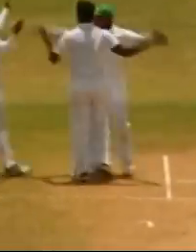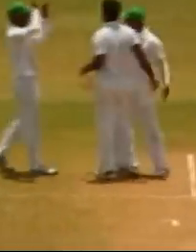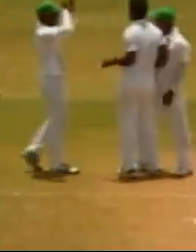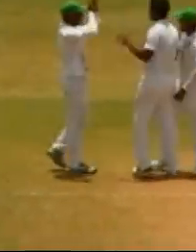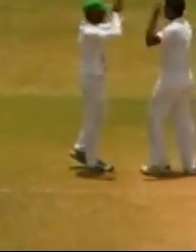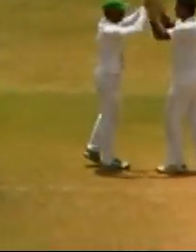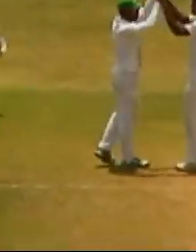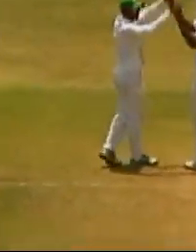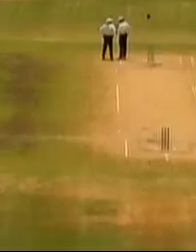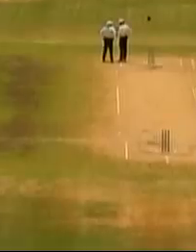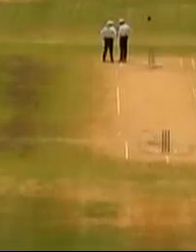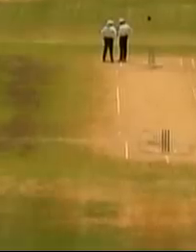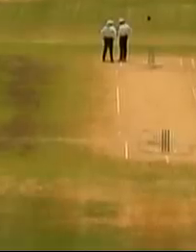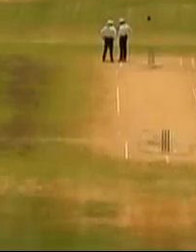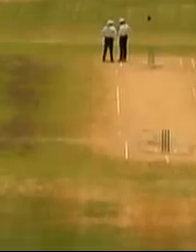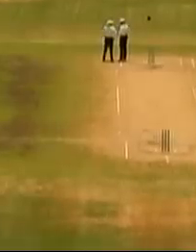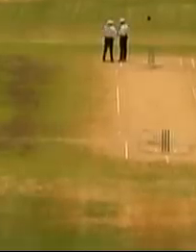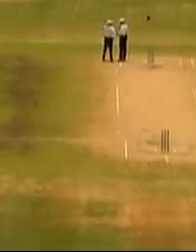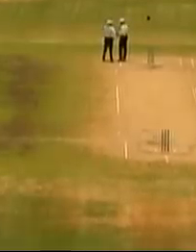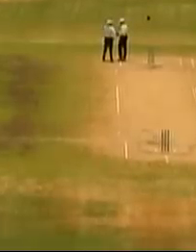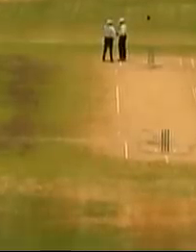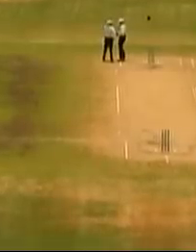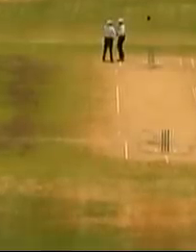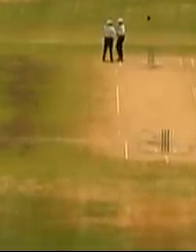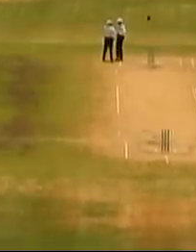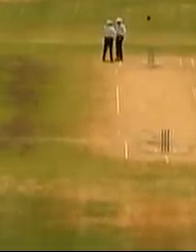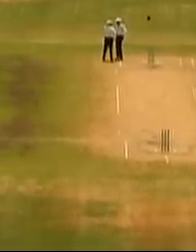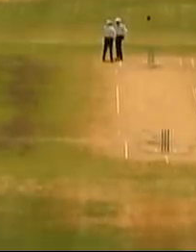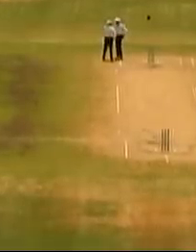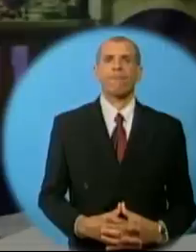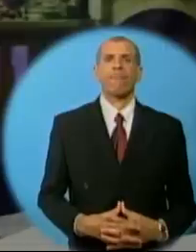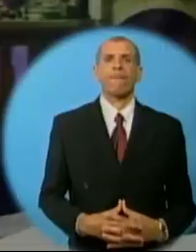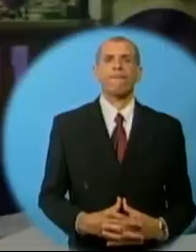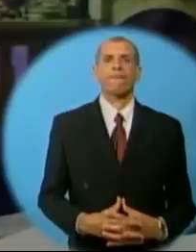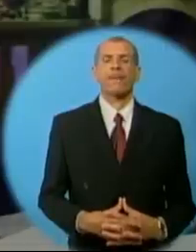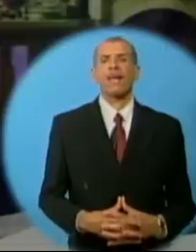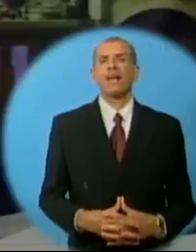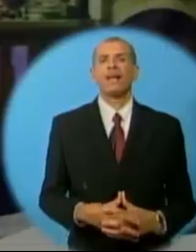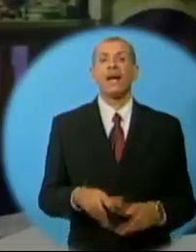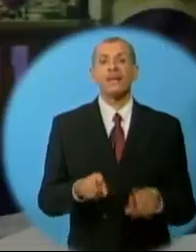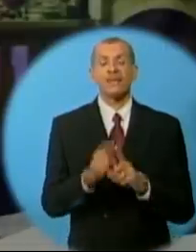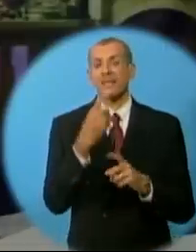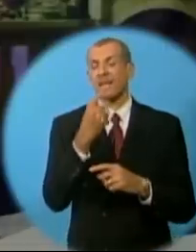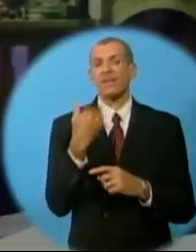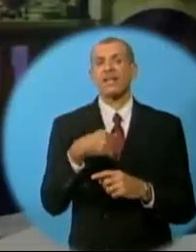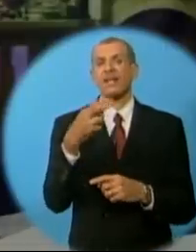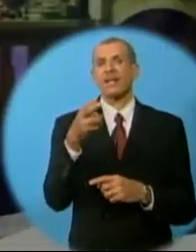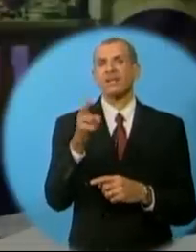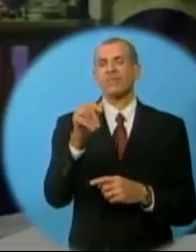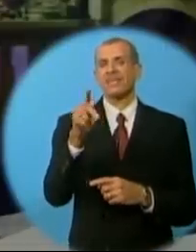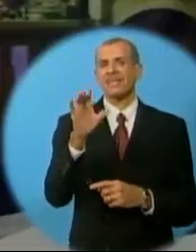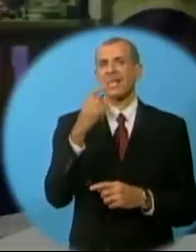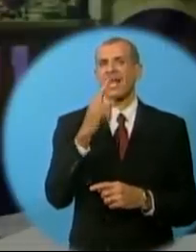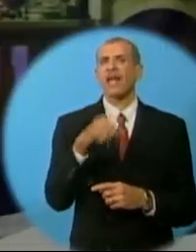on 100 for 3. Sean Green, CBC Sports. Thanks, Sean. As I said, the HBC went on to